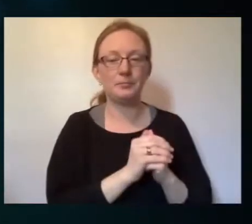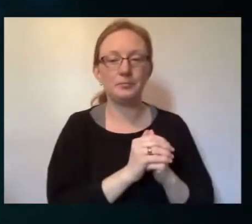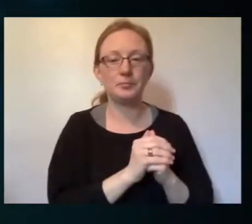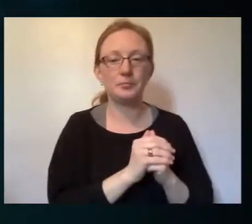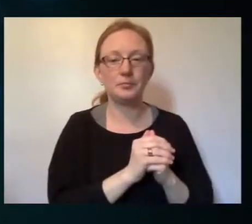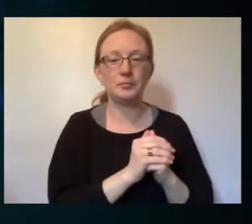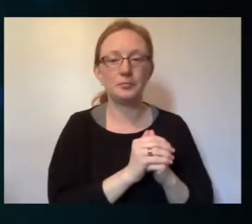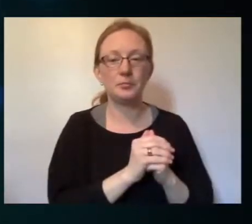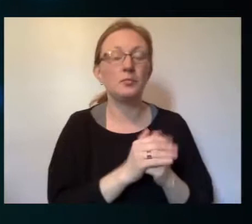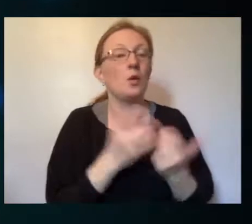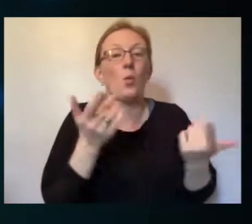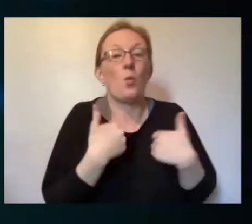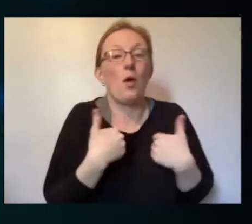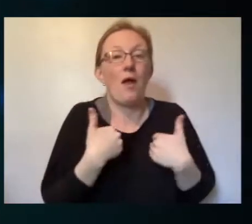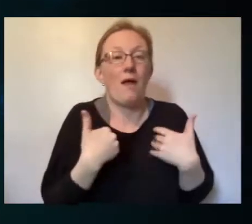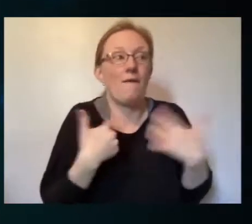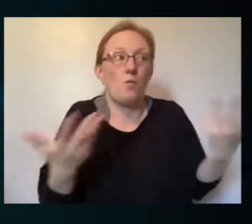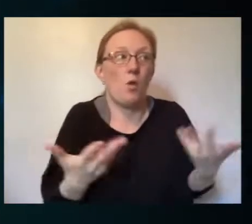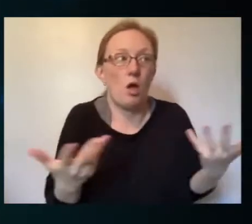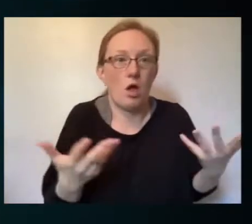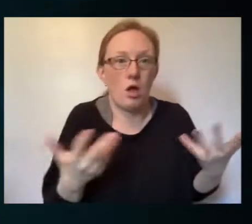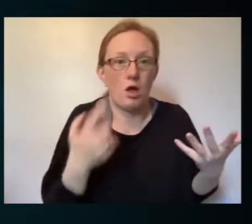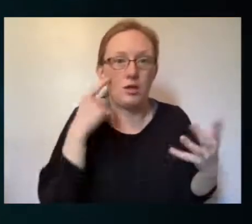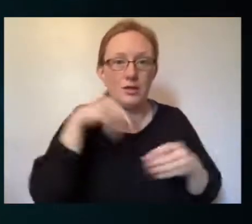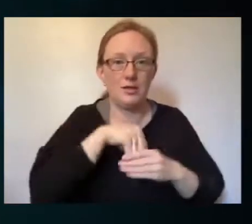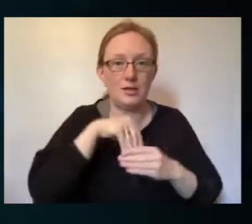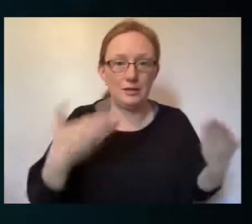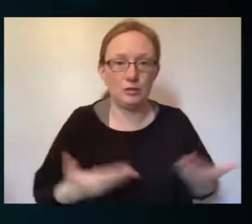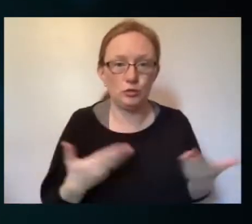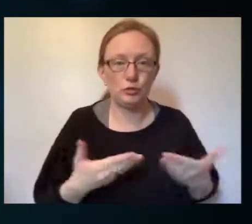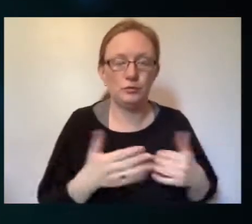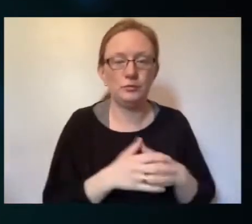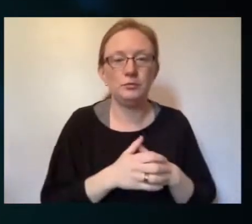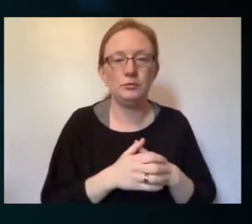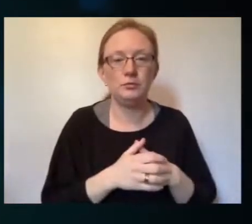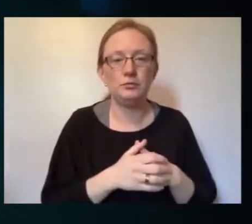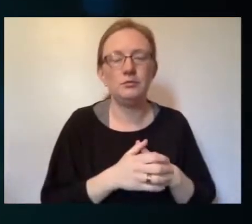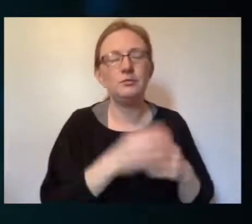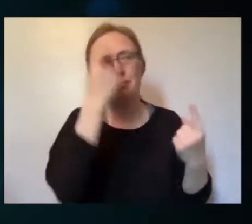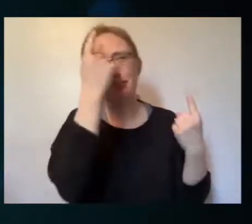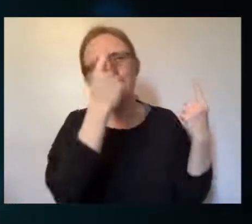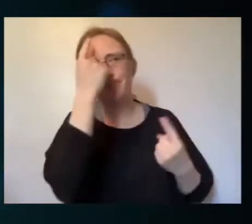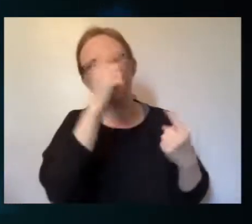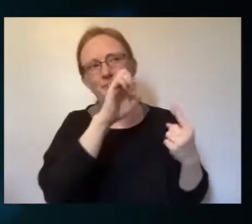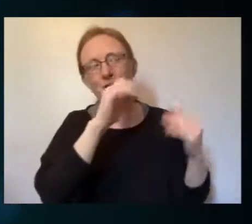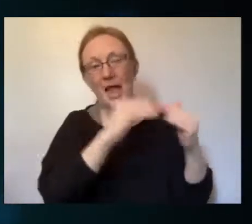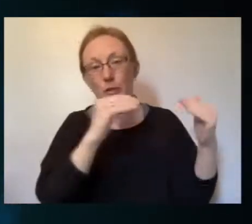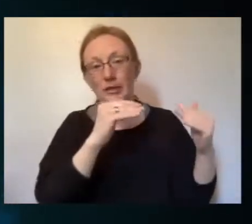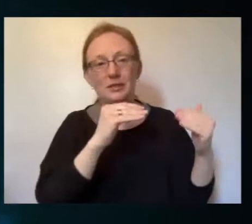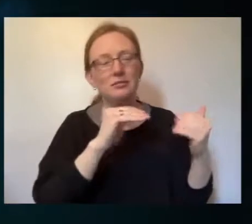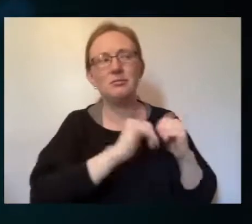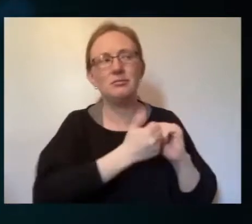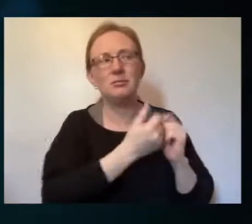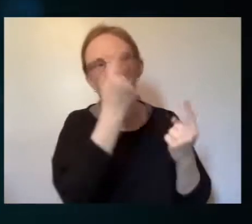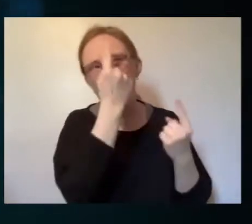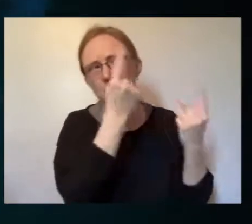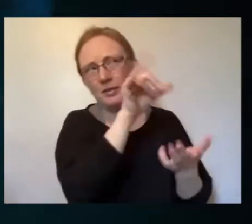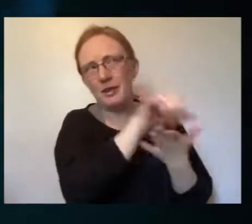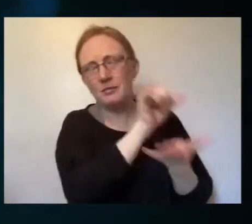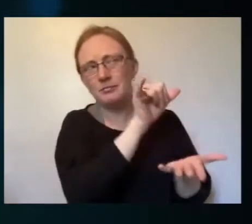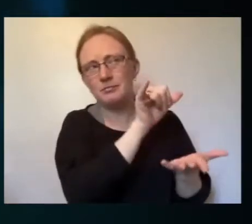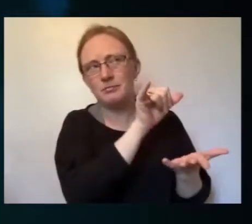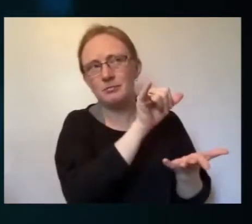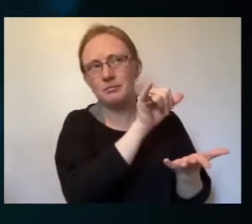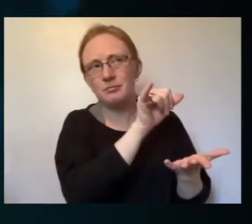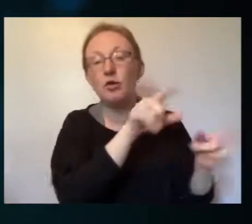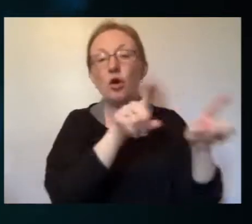infrastructures, firstly, that make up SIGCHI? And how do we think about equity when we think about these infrastructures? And also,